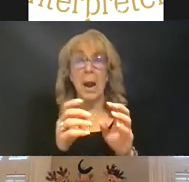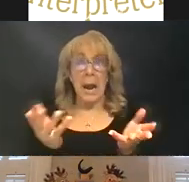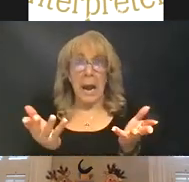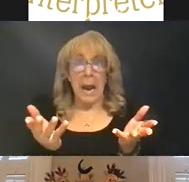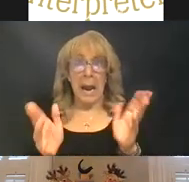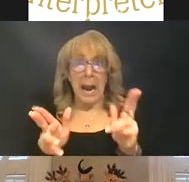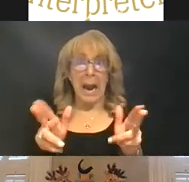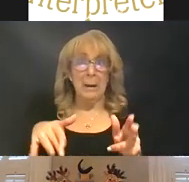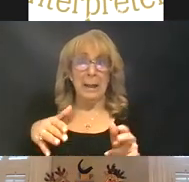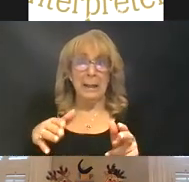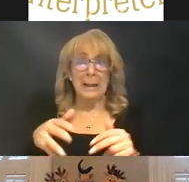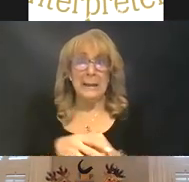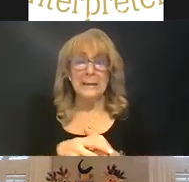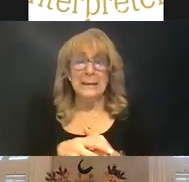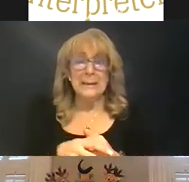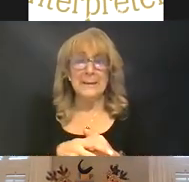Oh no,